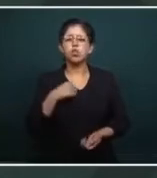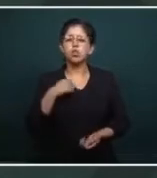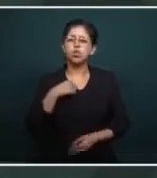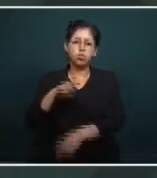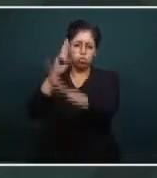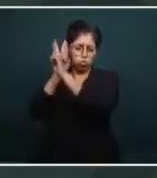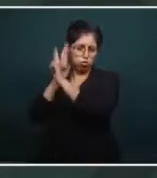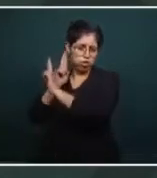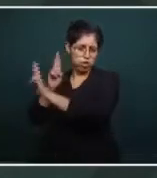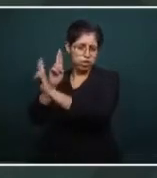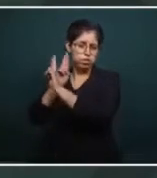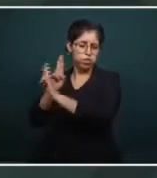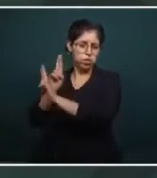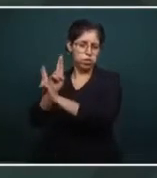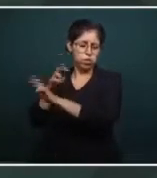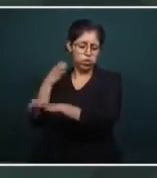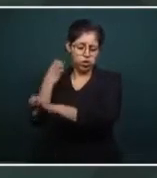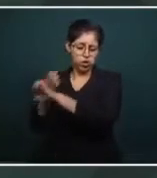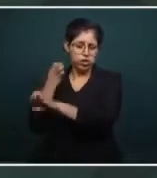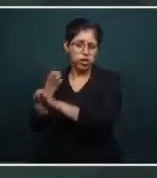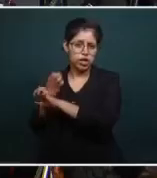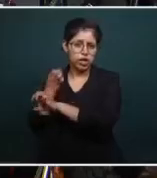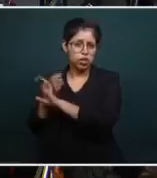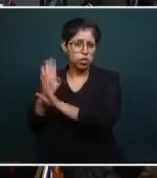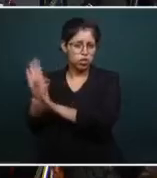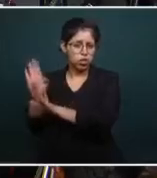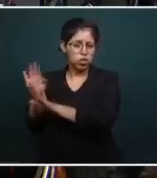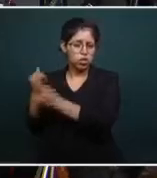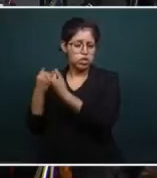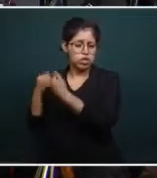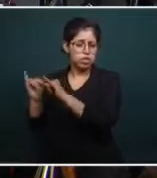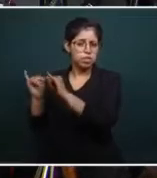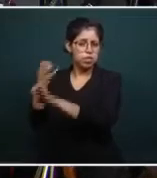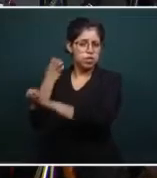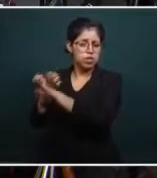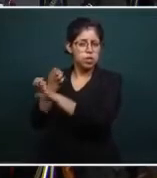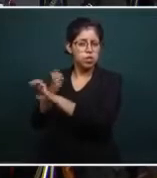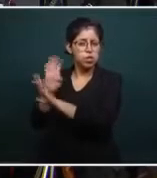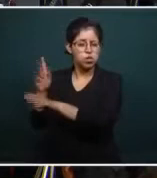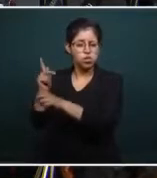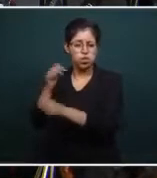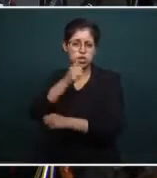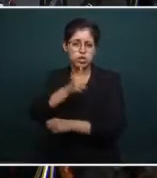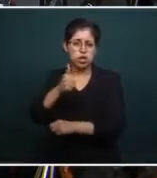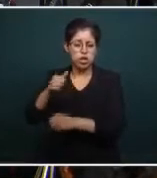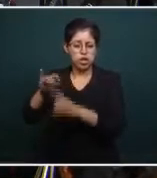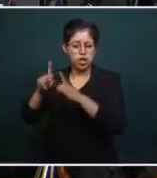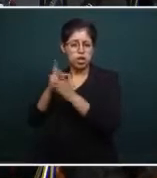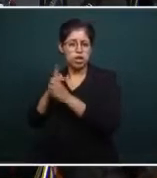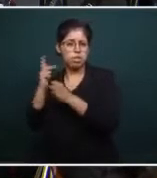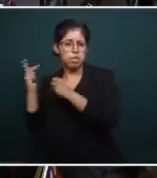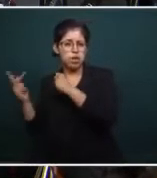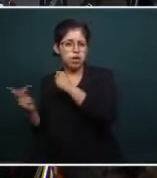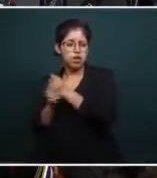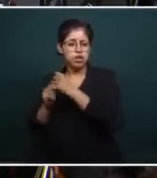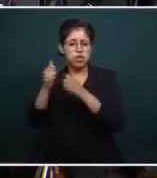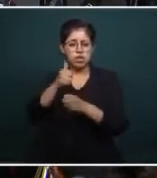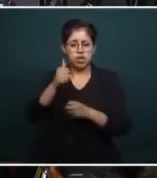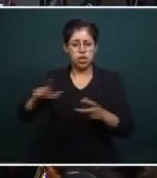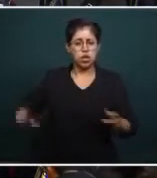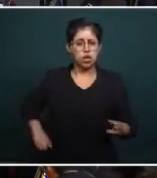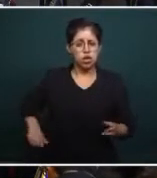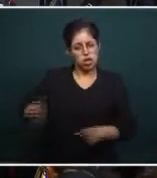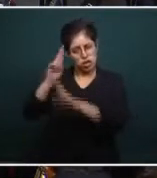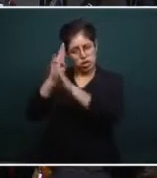de that we are respectful la independencia of the de independence los países, of the de los countries gobiernos, and the government. respeto al